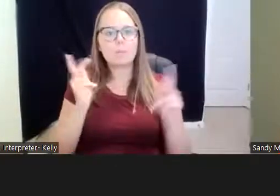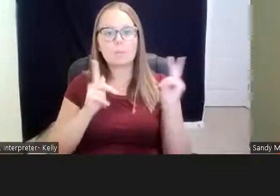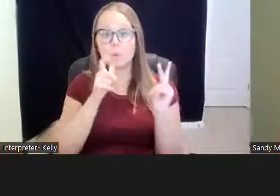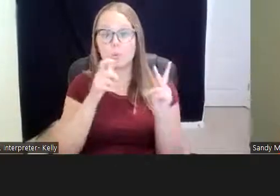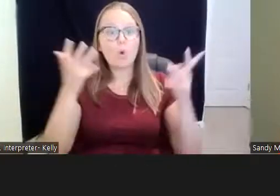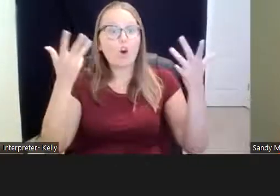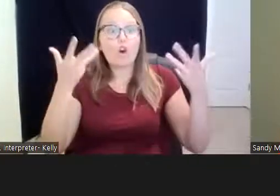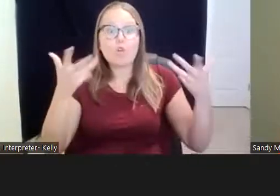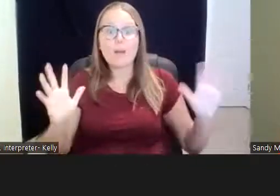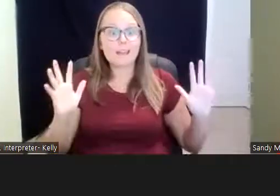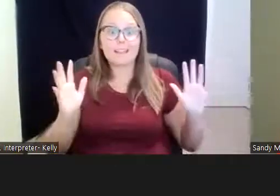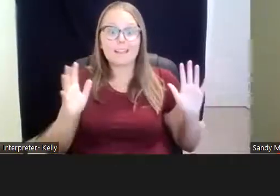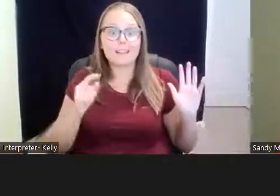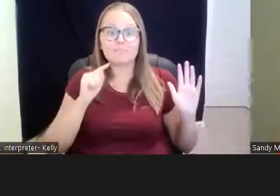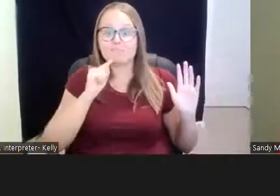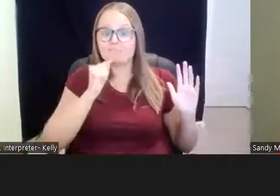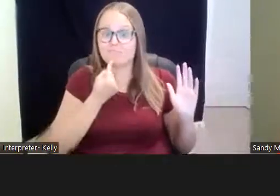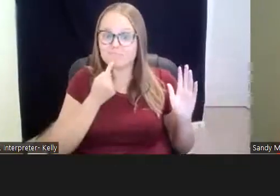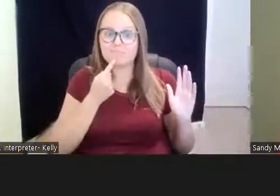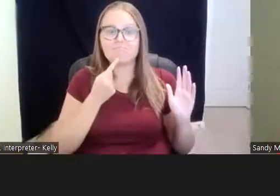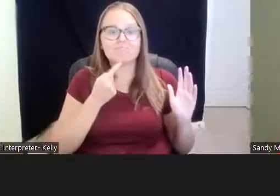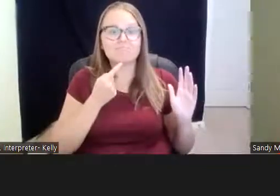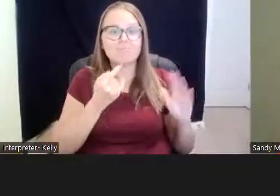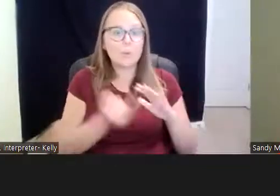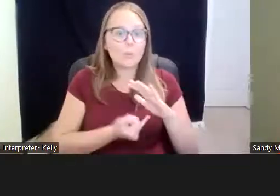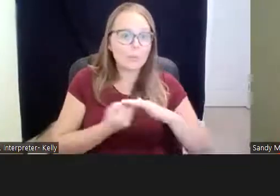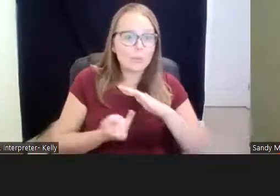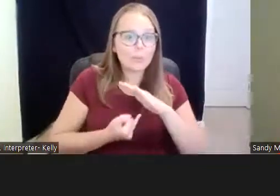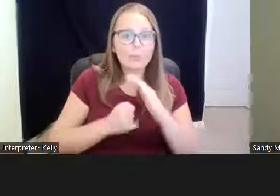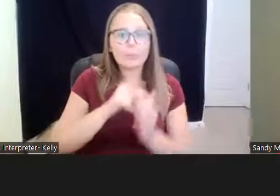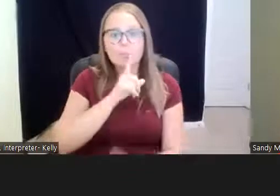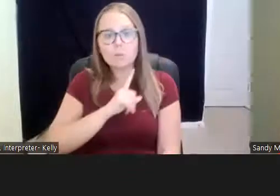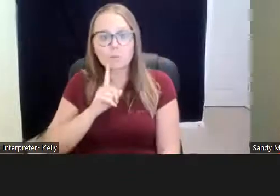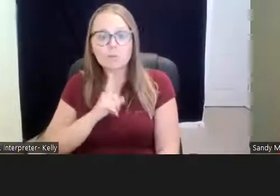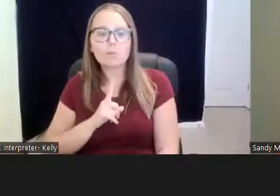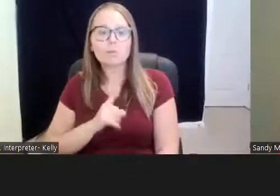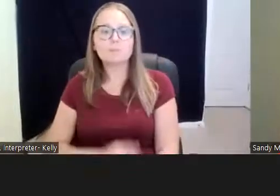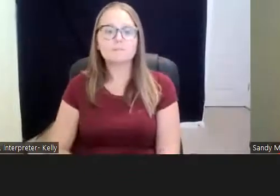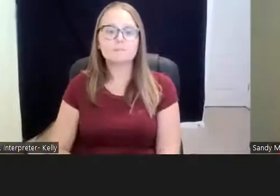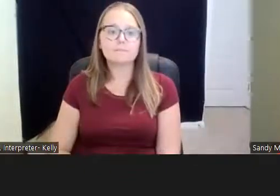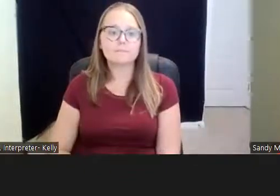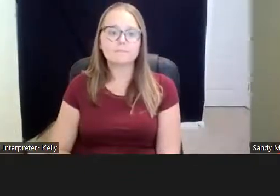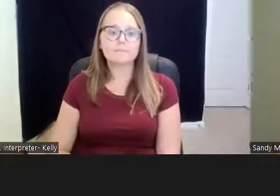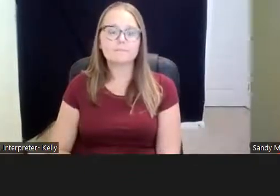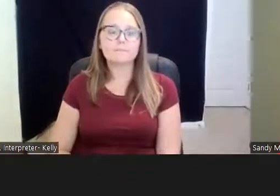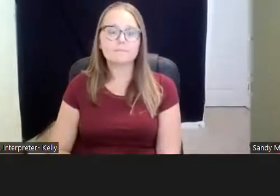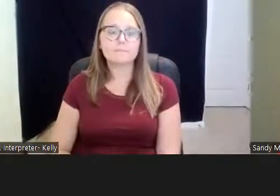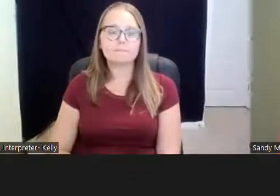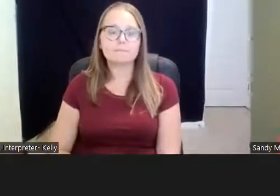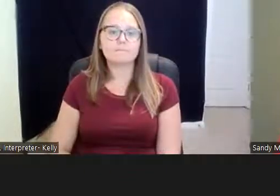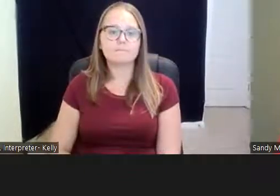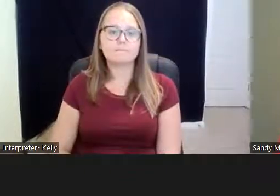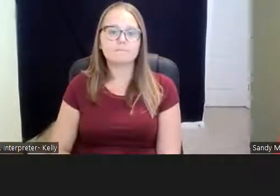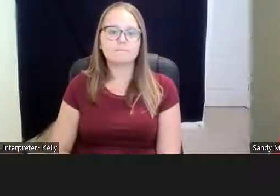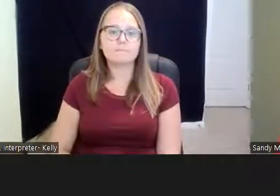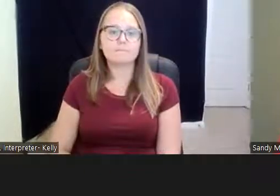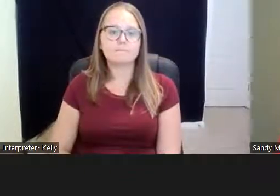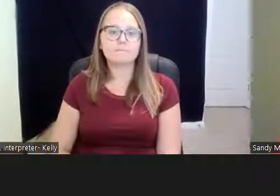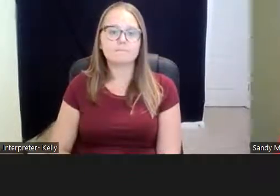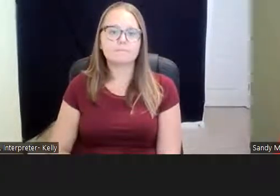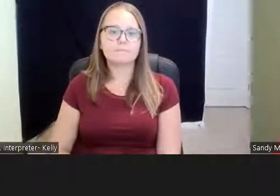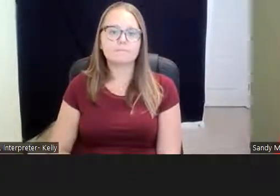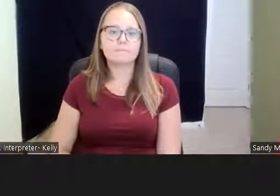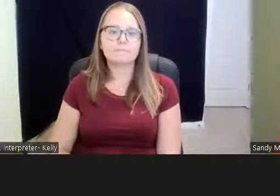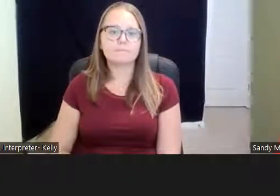severely isolated and lonely. And so I would highly